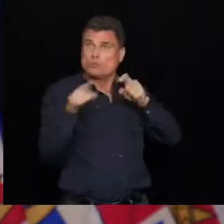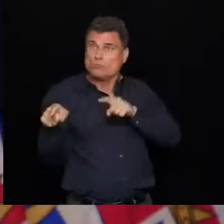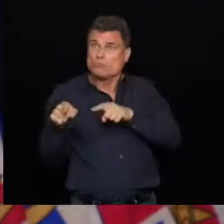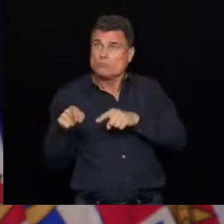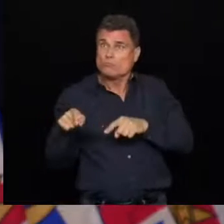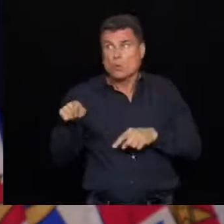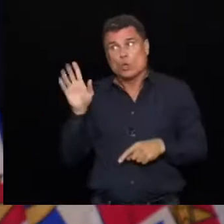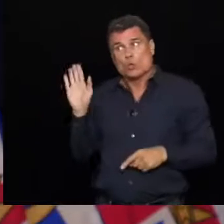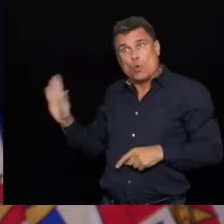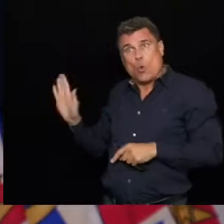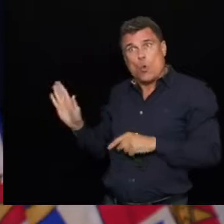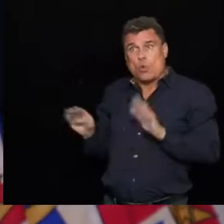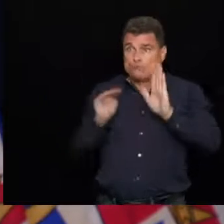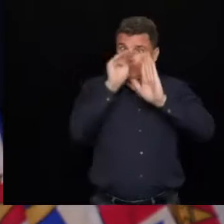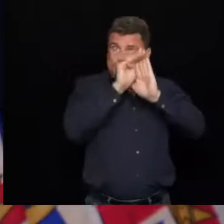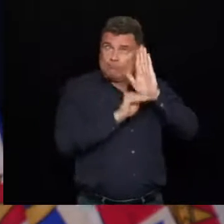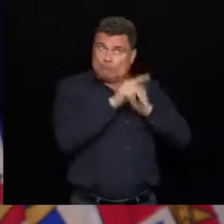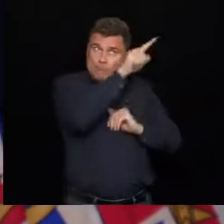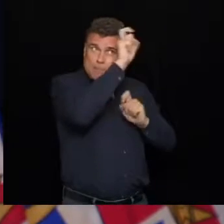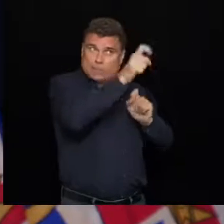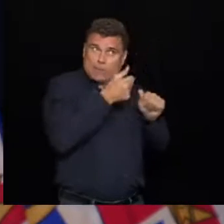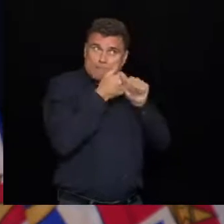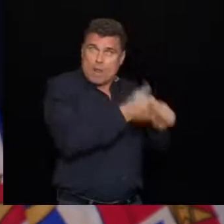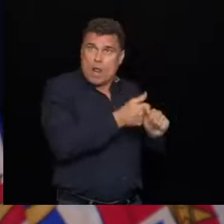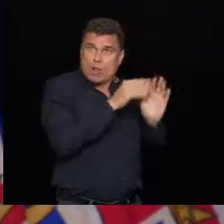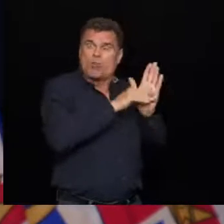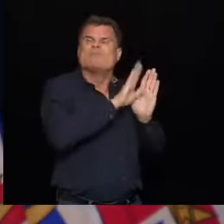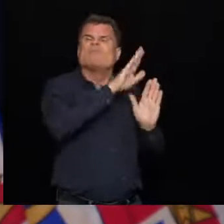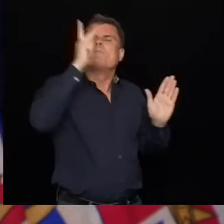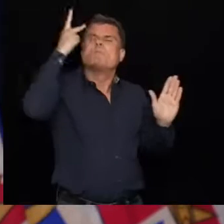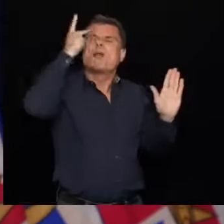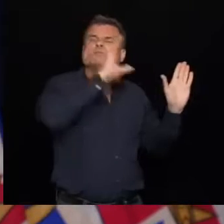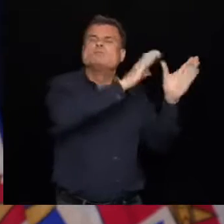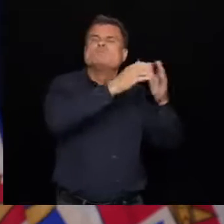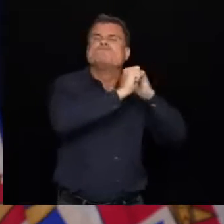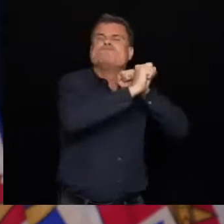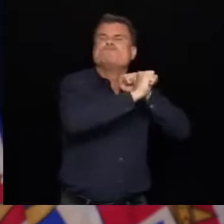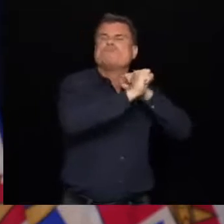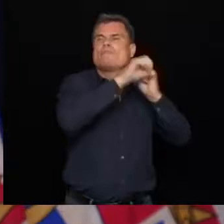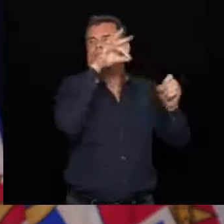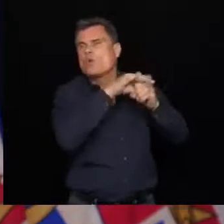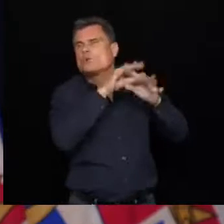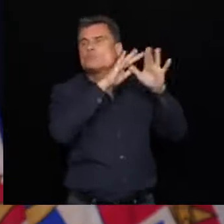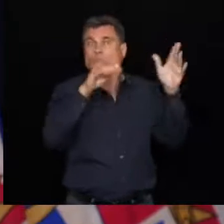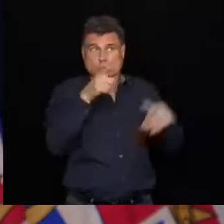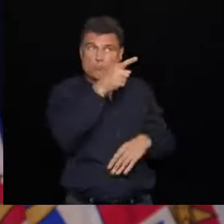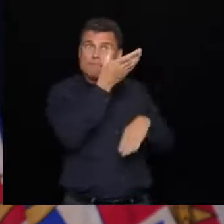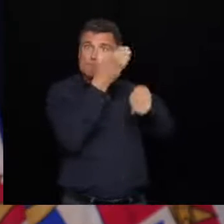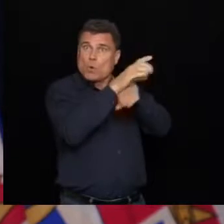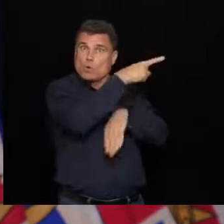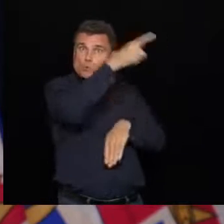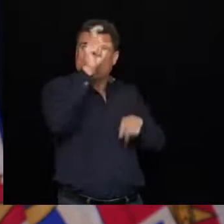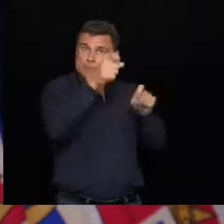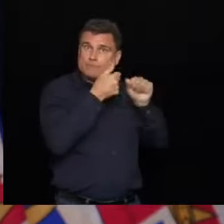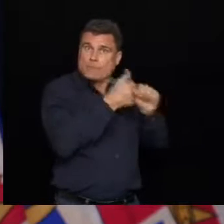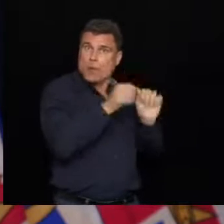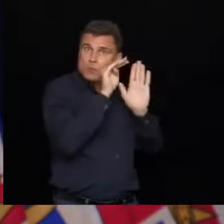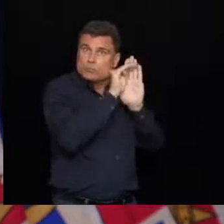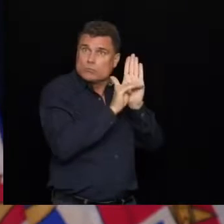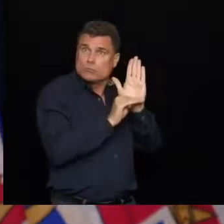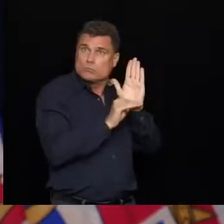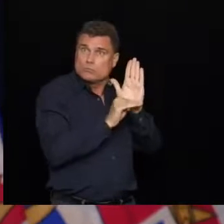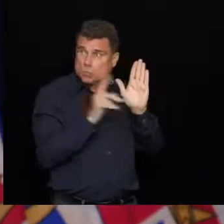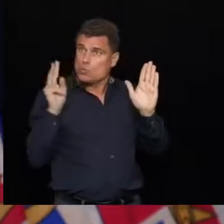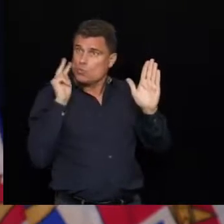guidelines, are they enforceable? I'm just wondering if you'll be watching and citing infractions if people